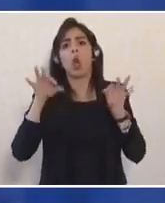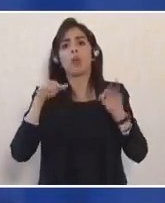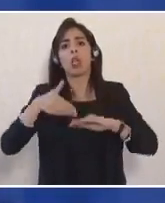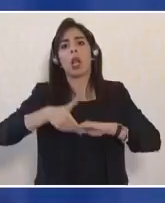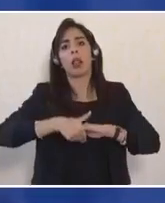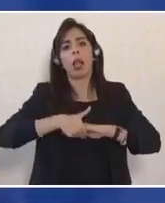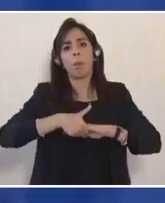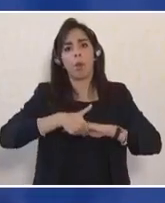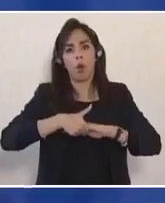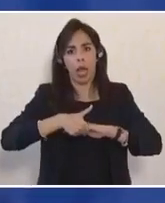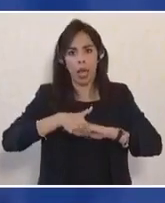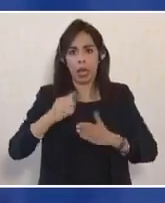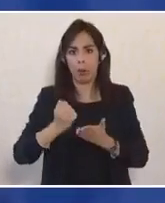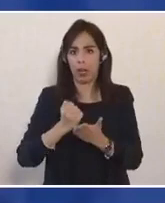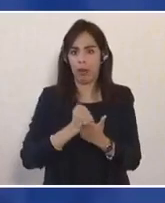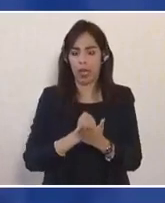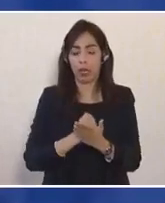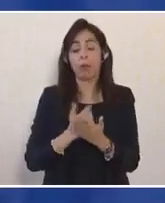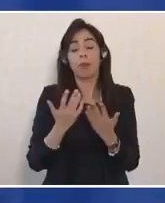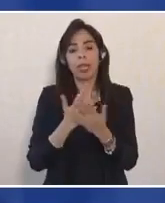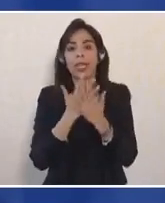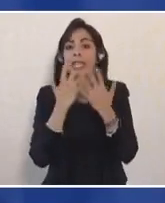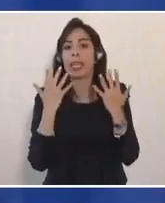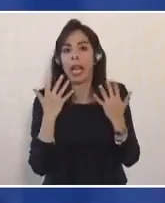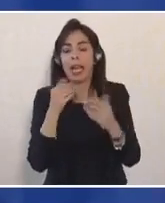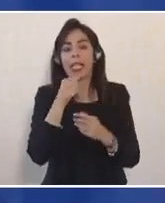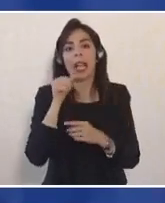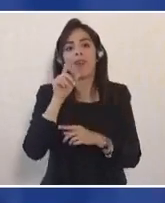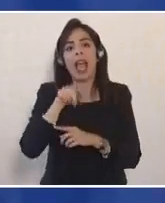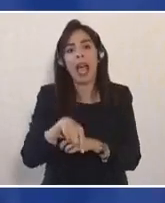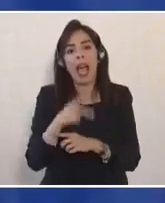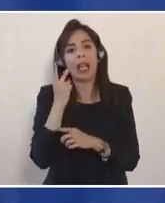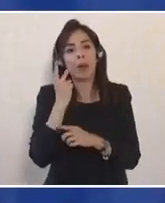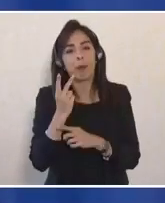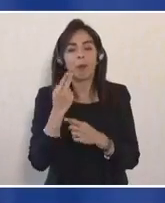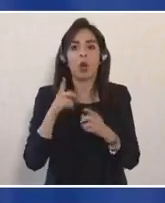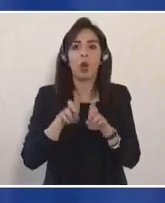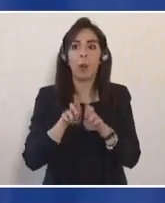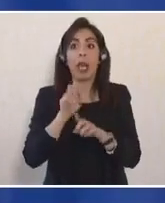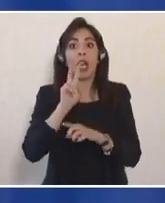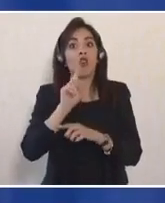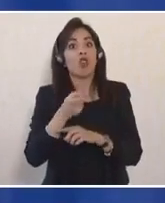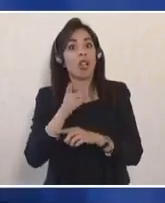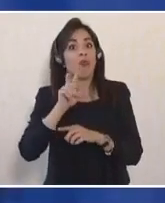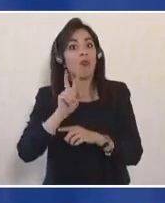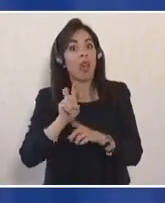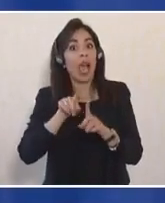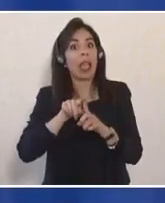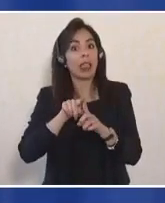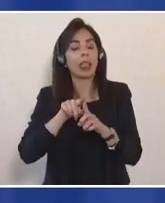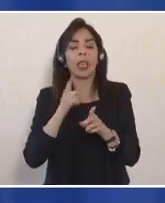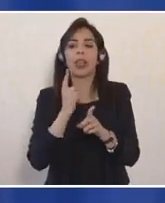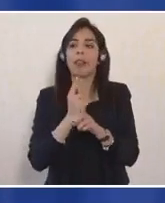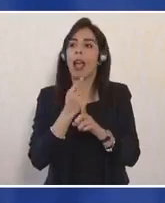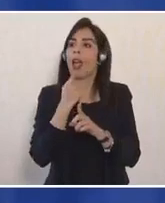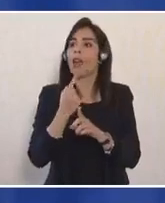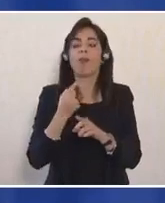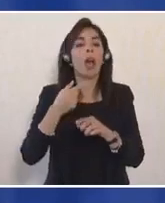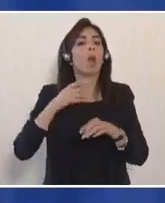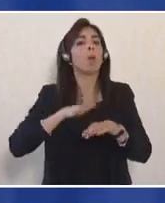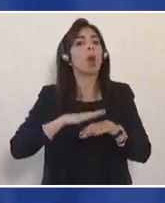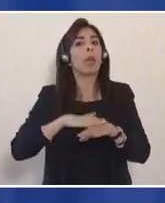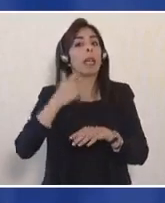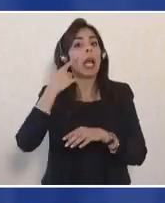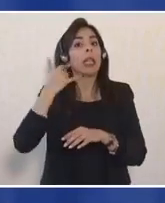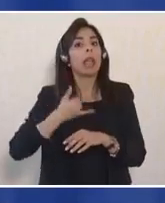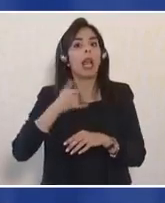intellectual property is an instrument to boost manufacturing capacity. And what you find in the Rome